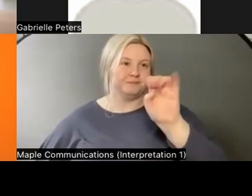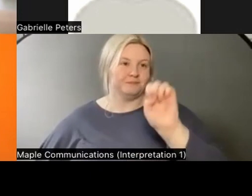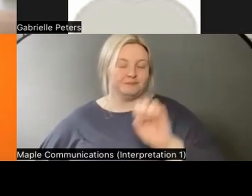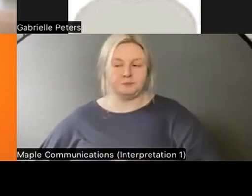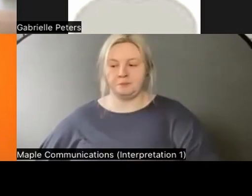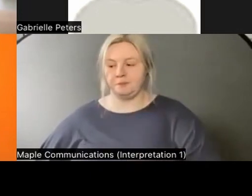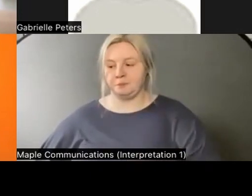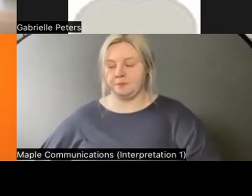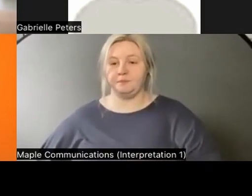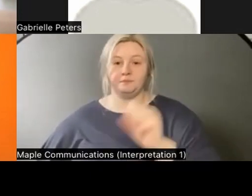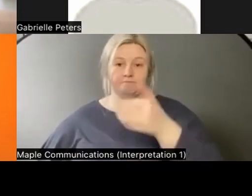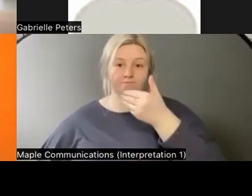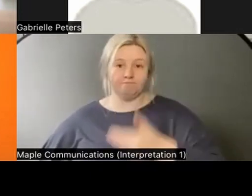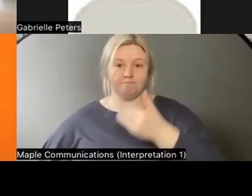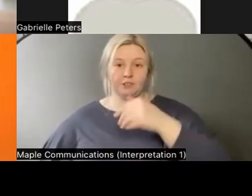Yeah, I'm Q.